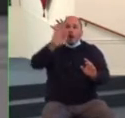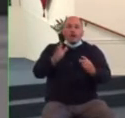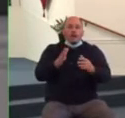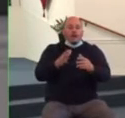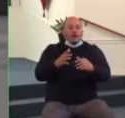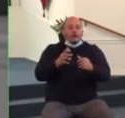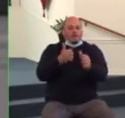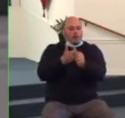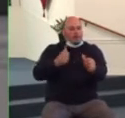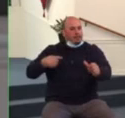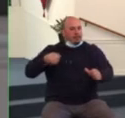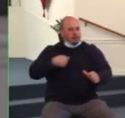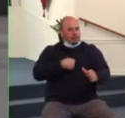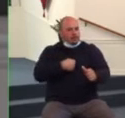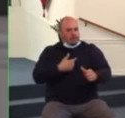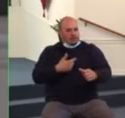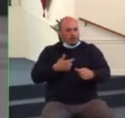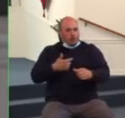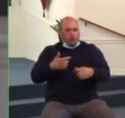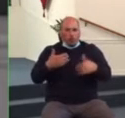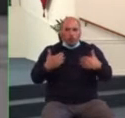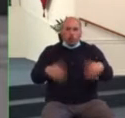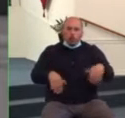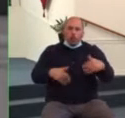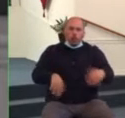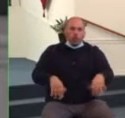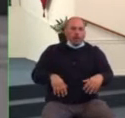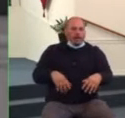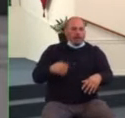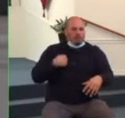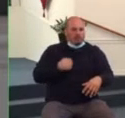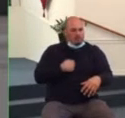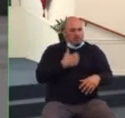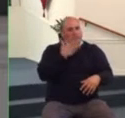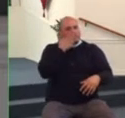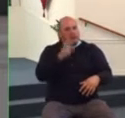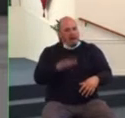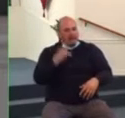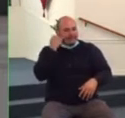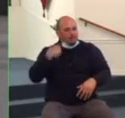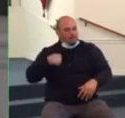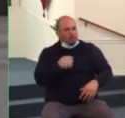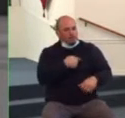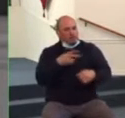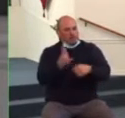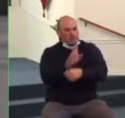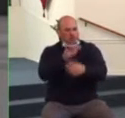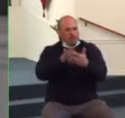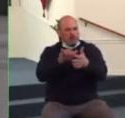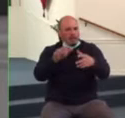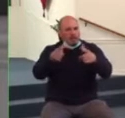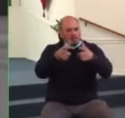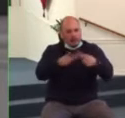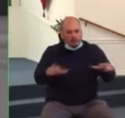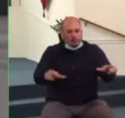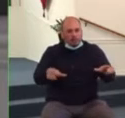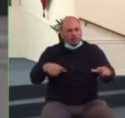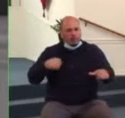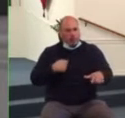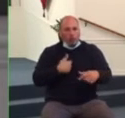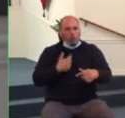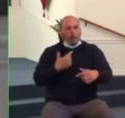we can in Jesus' name. Jesus calls us, therefore, to be gracious to those who oppose